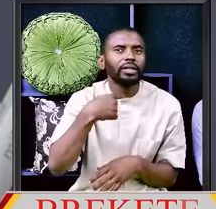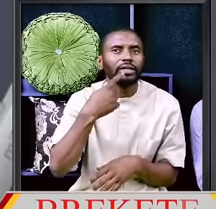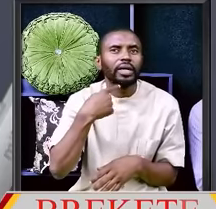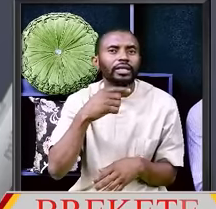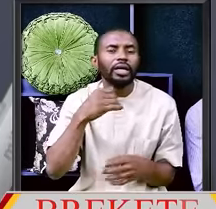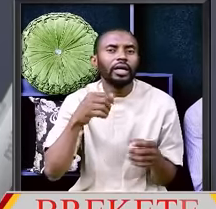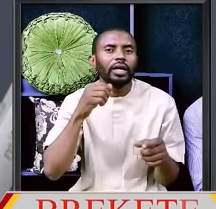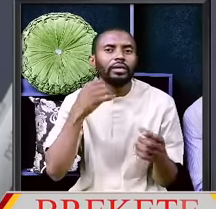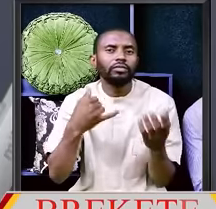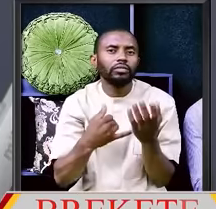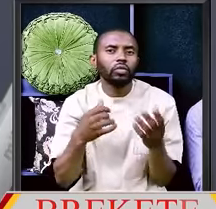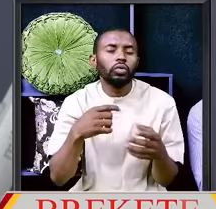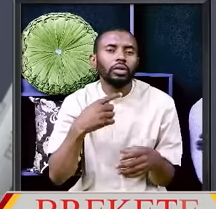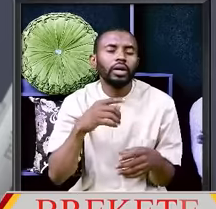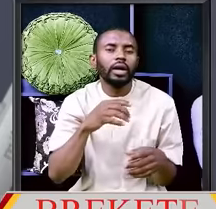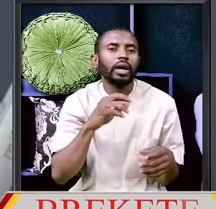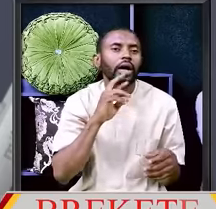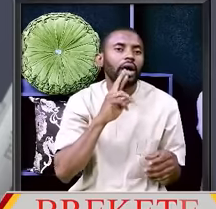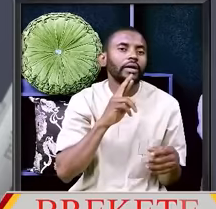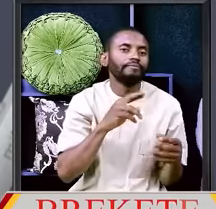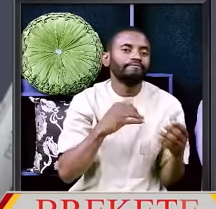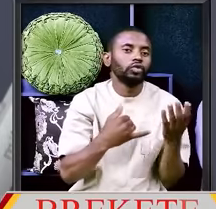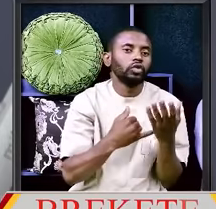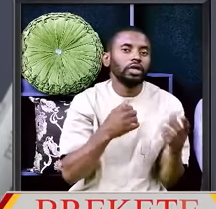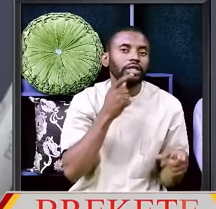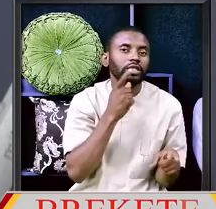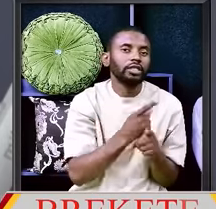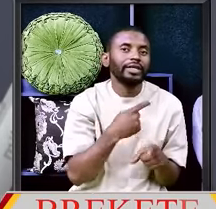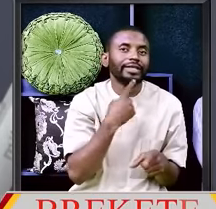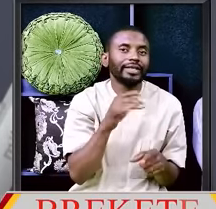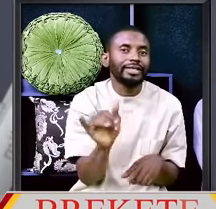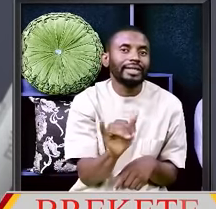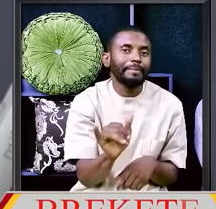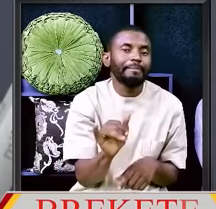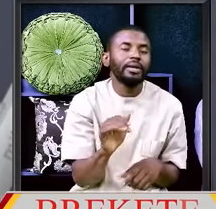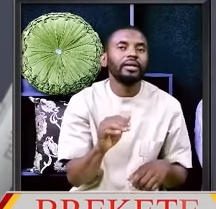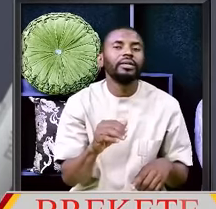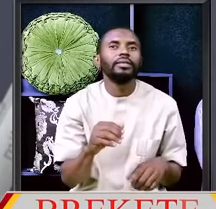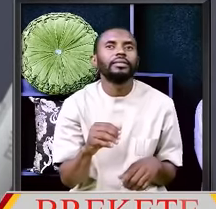she said the same thing too, that they saw the blood in Mohbad's house.